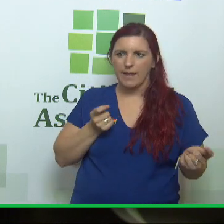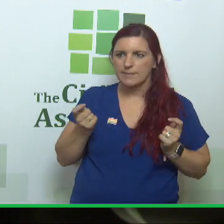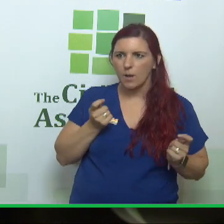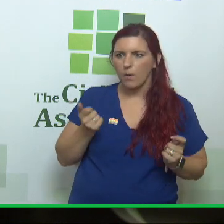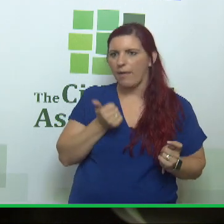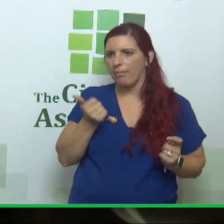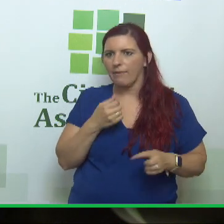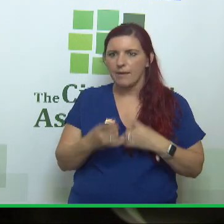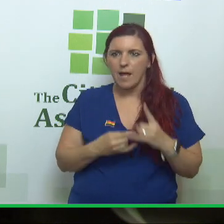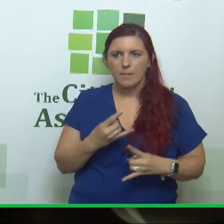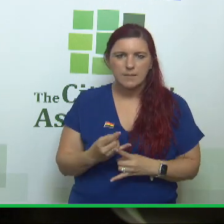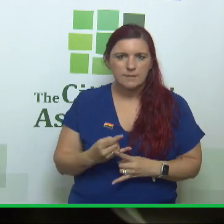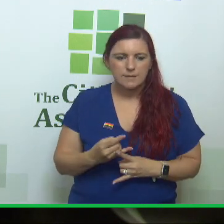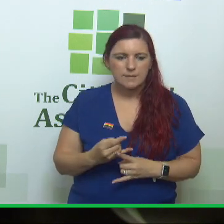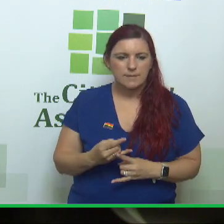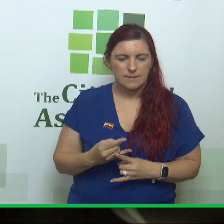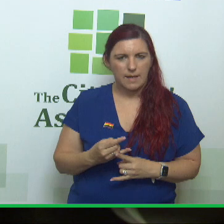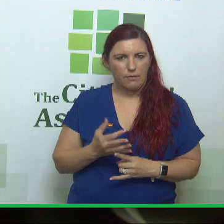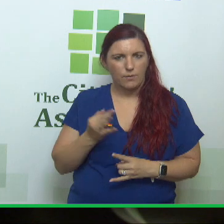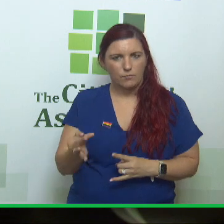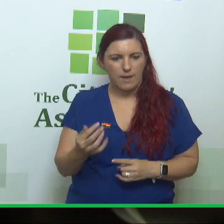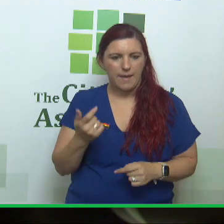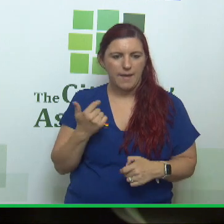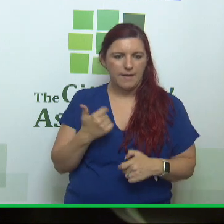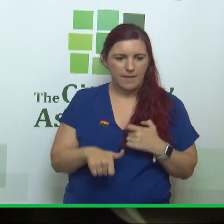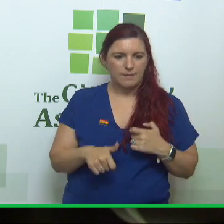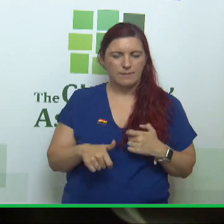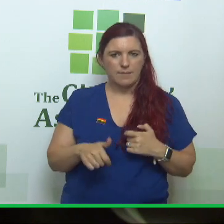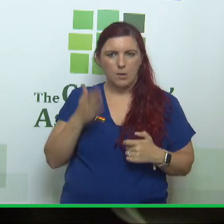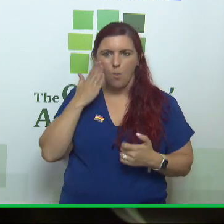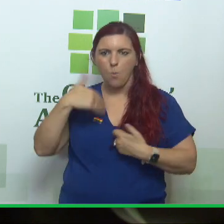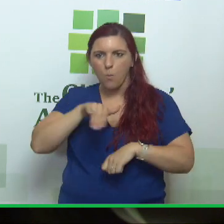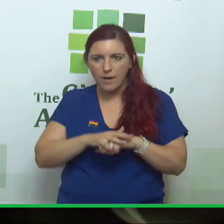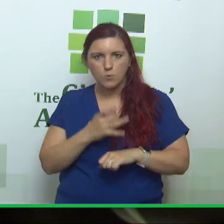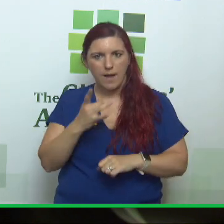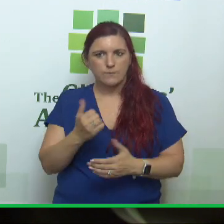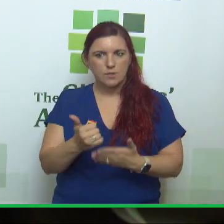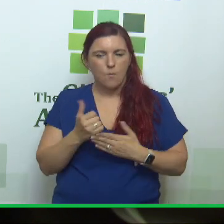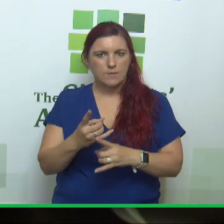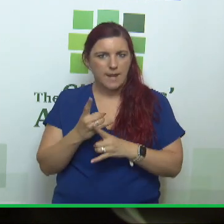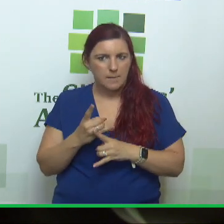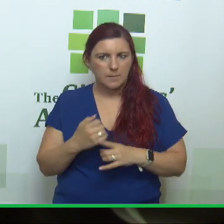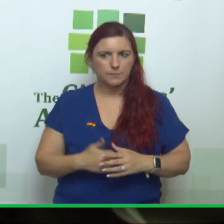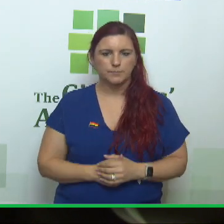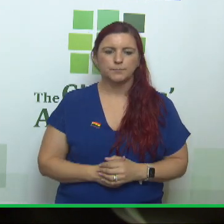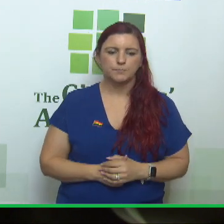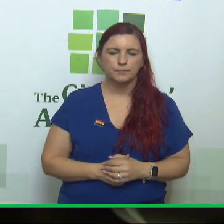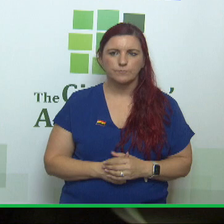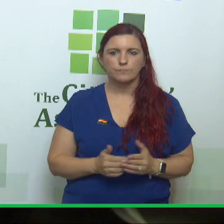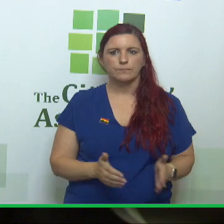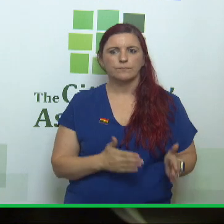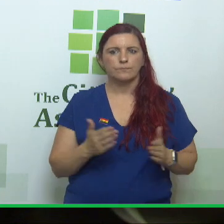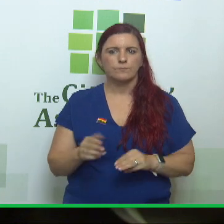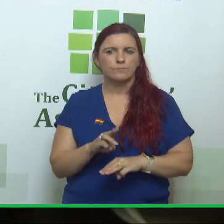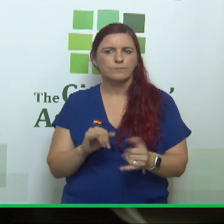challenges they come up against into the future and know when and how to seek supports. Every day we work with people who are looking for